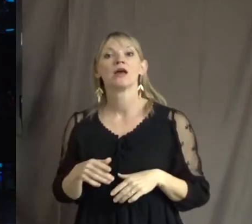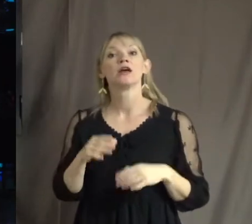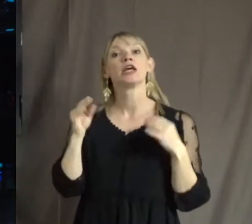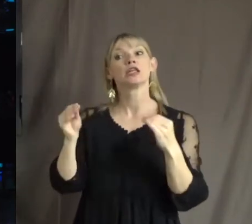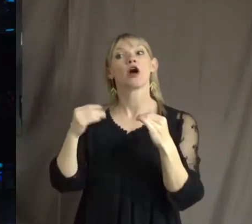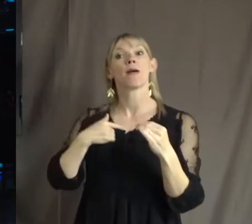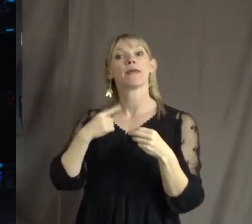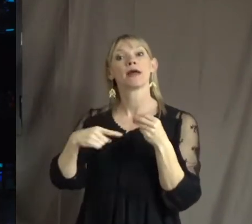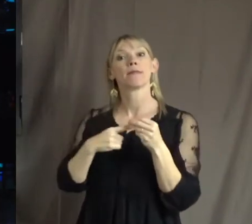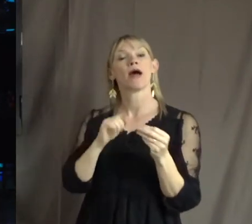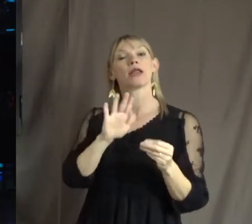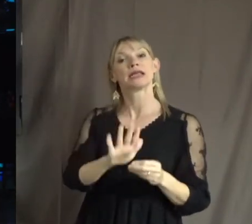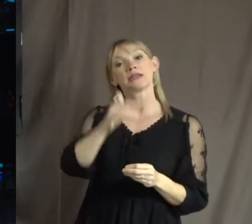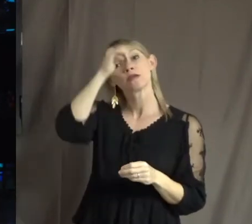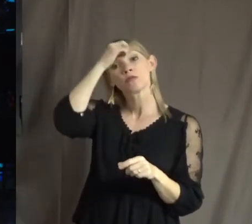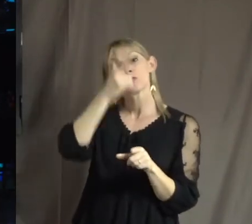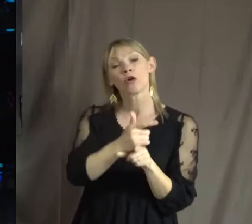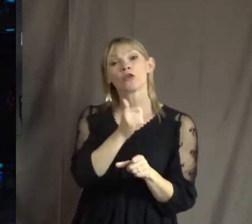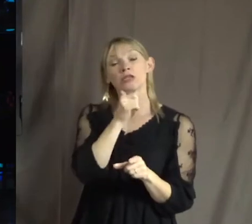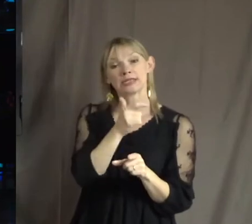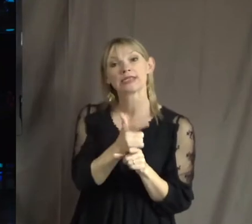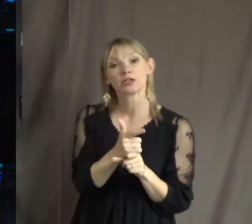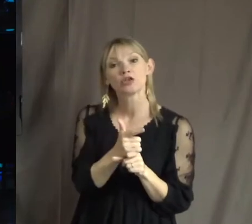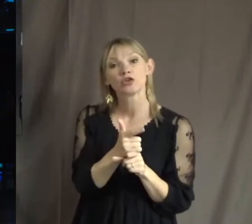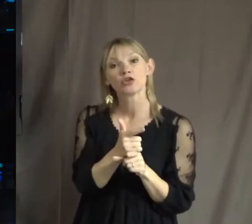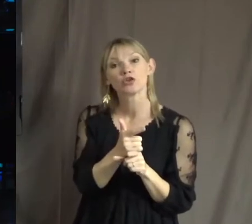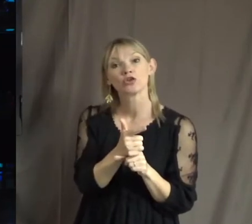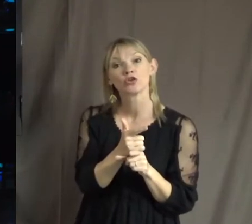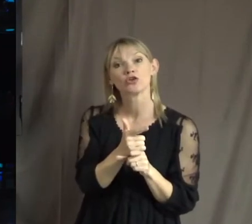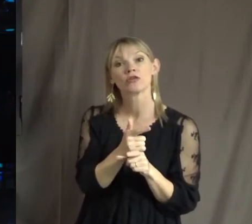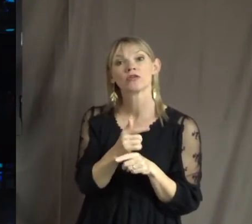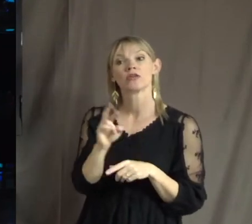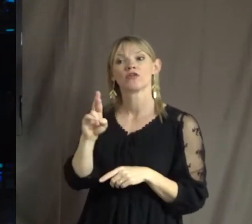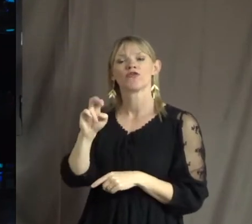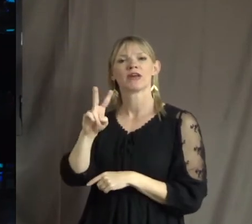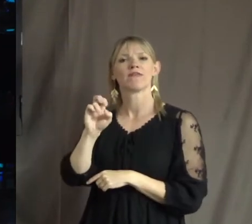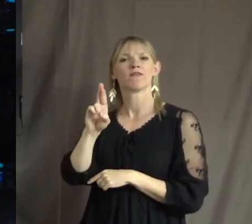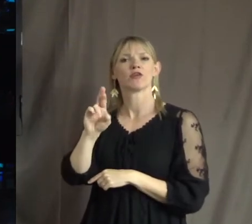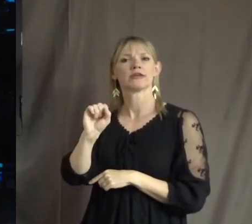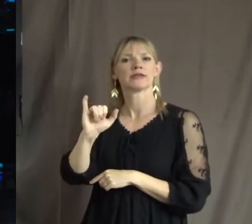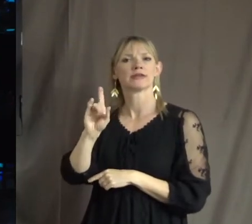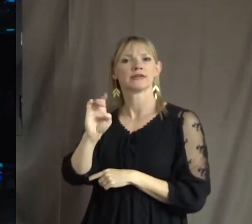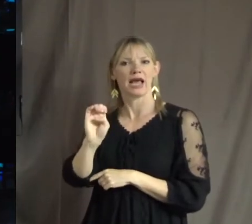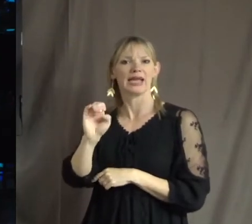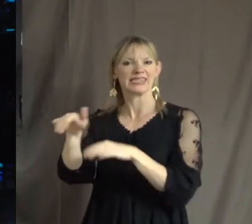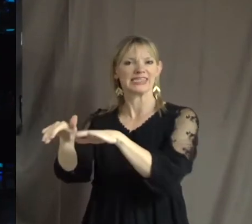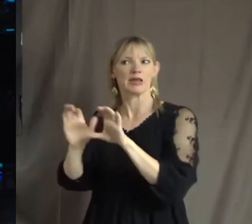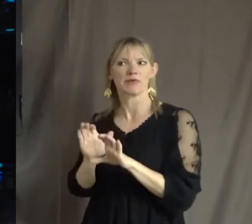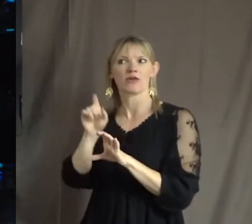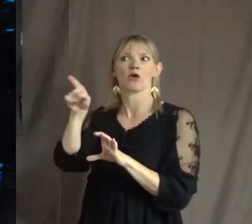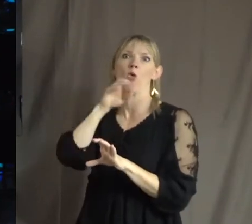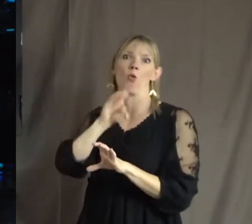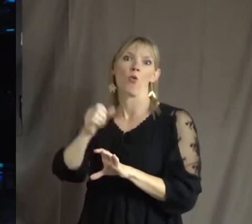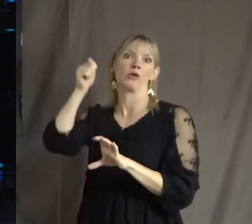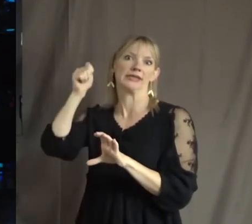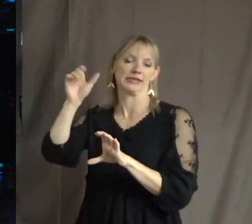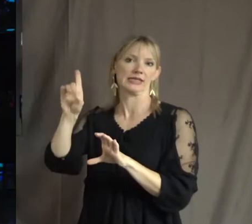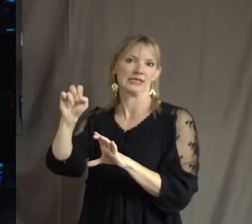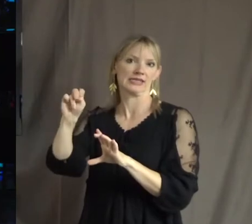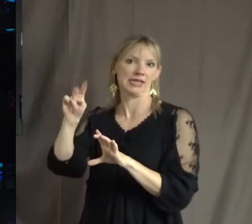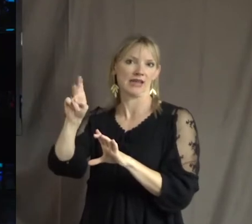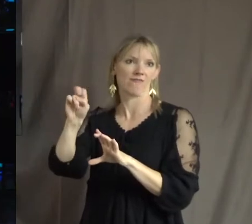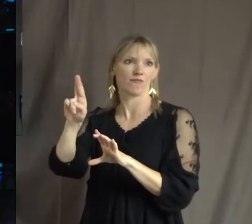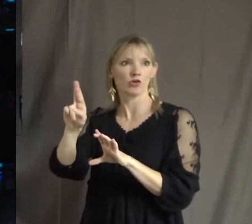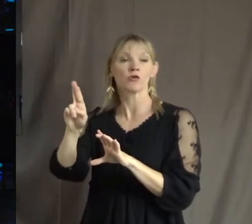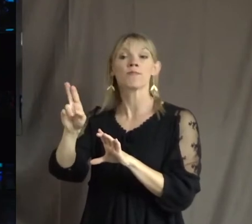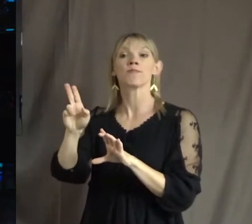and sisters. Even at Riverside Cemetery, which is one of the oldest in Denver, that he took